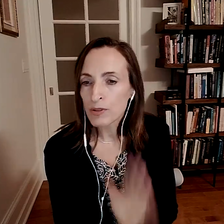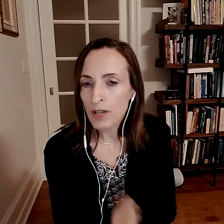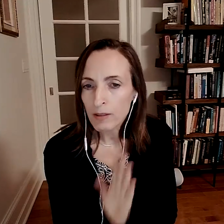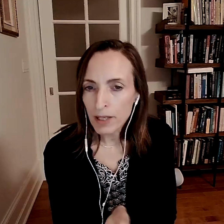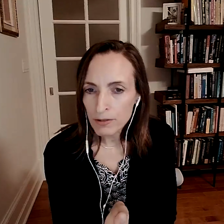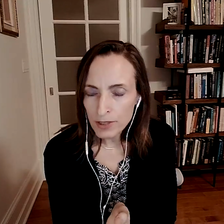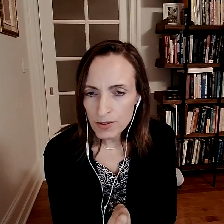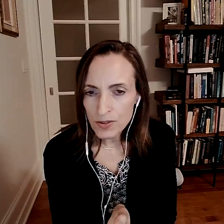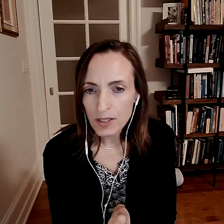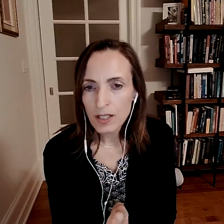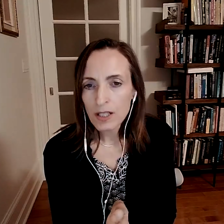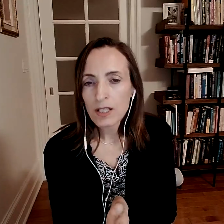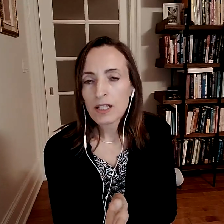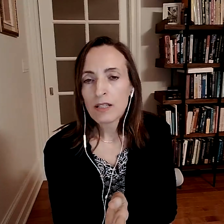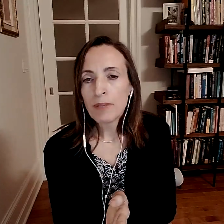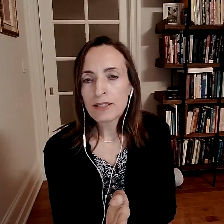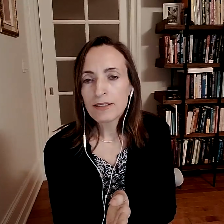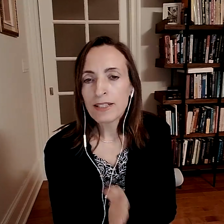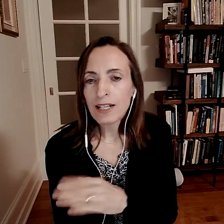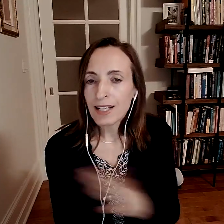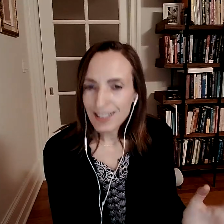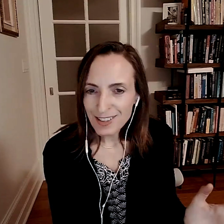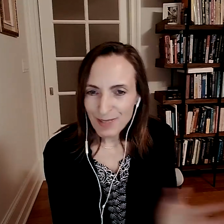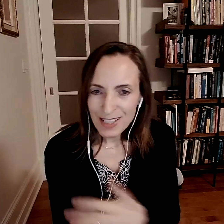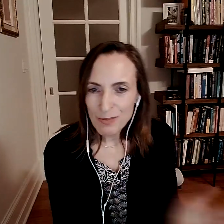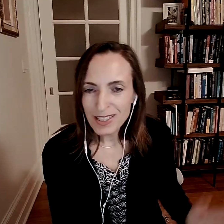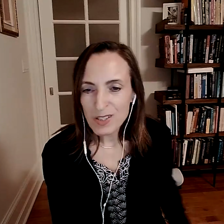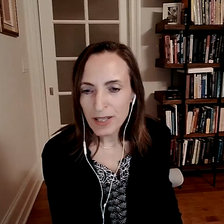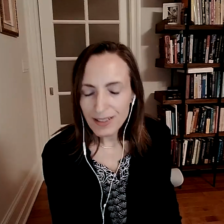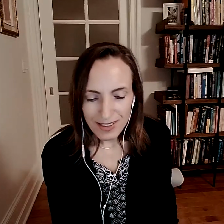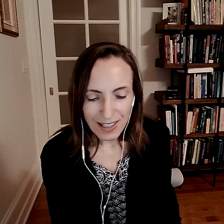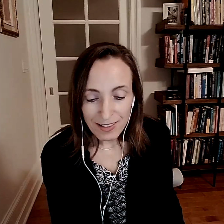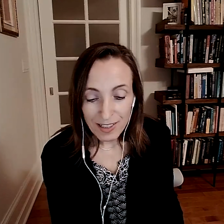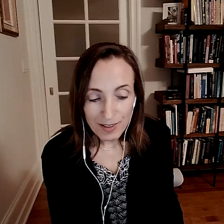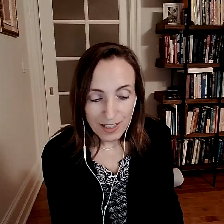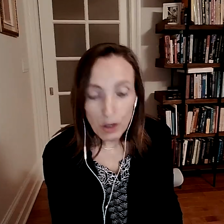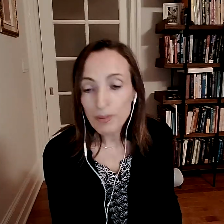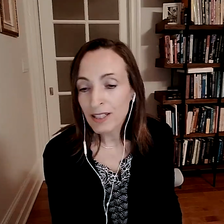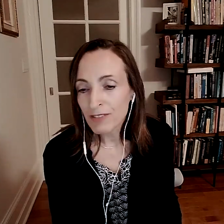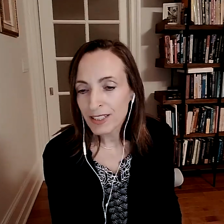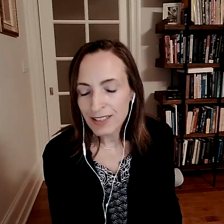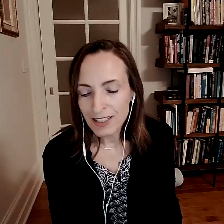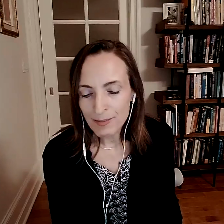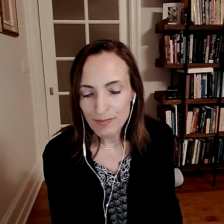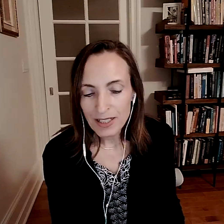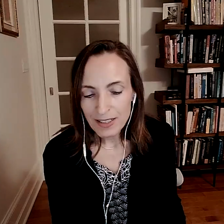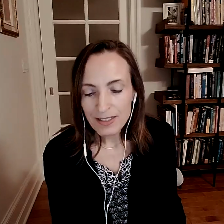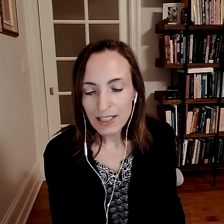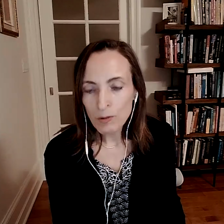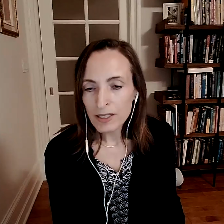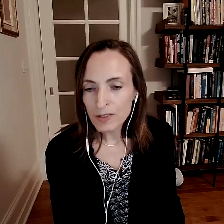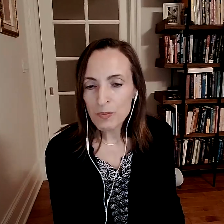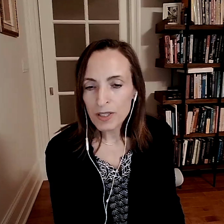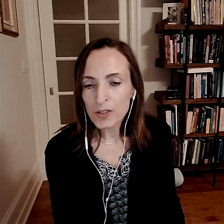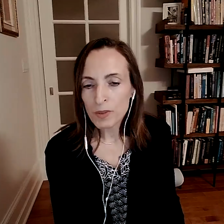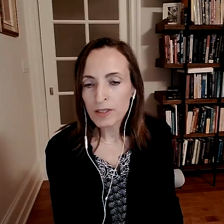location of prosodic boundaries. But as you might expect, they don't behave like